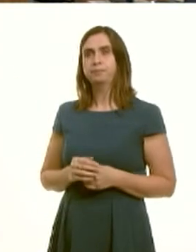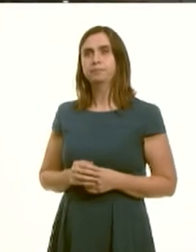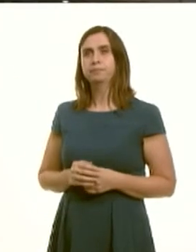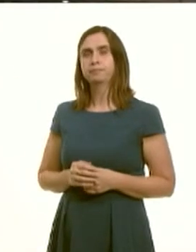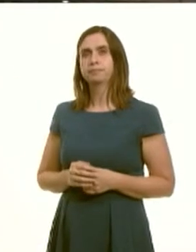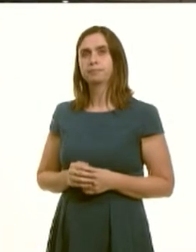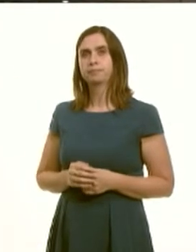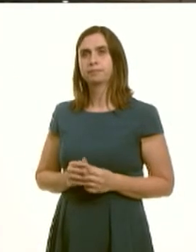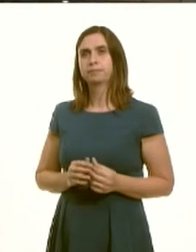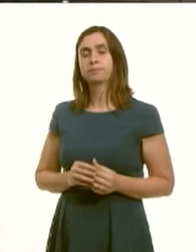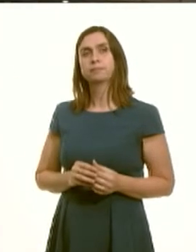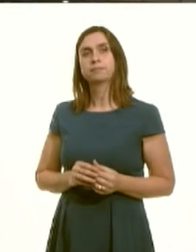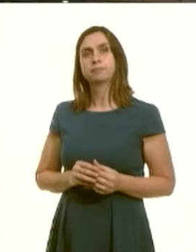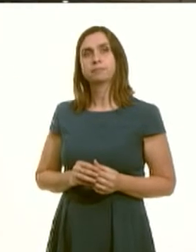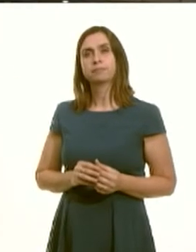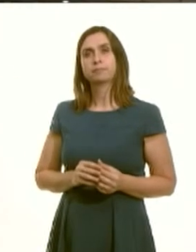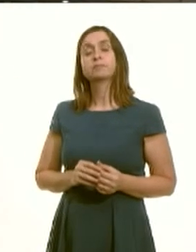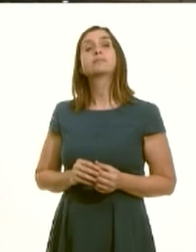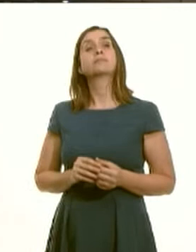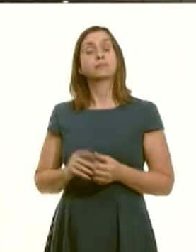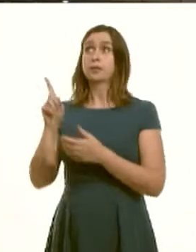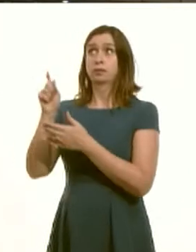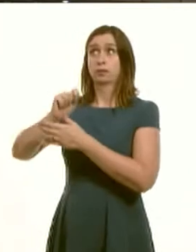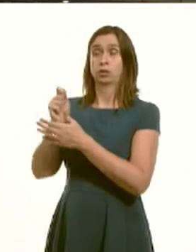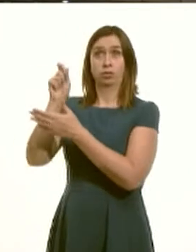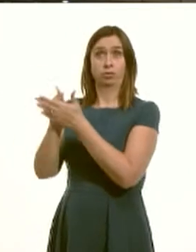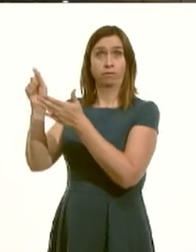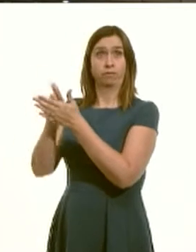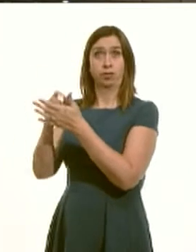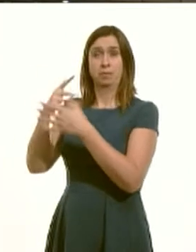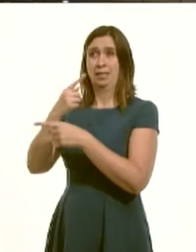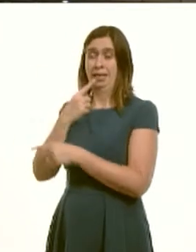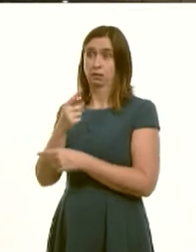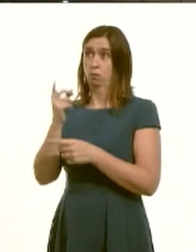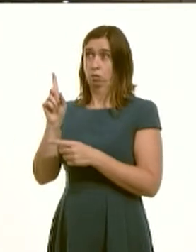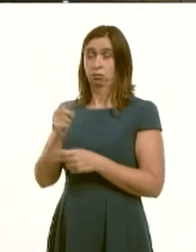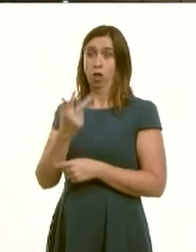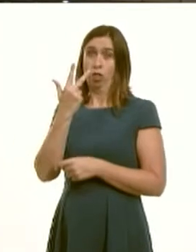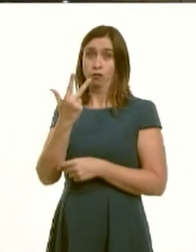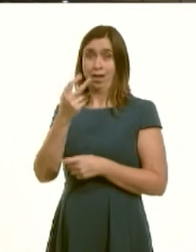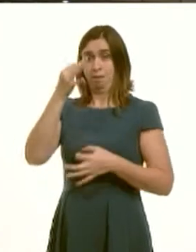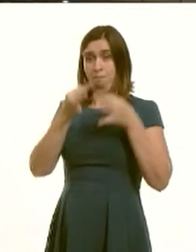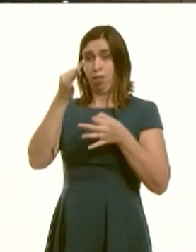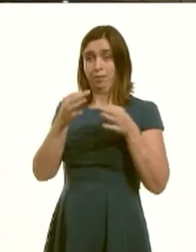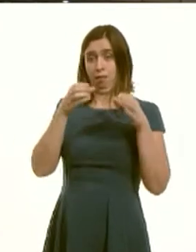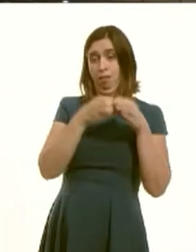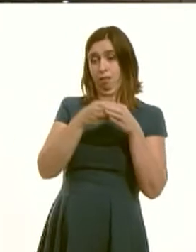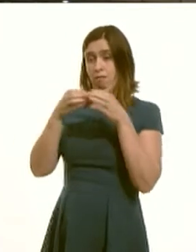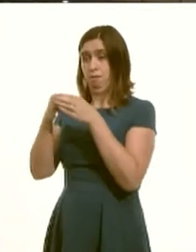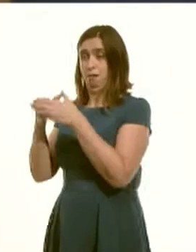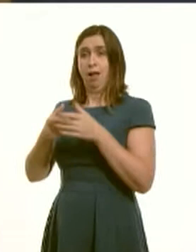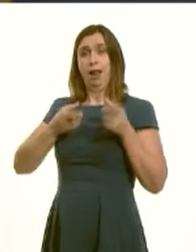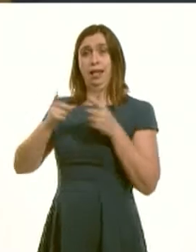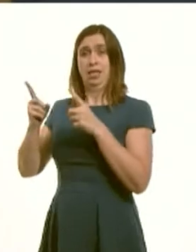i'r referendum oedd y ddewid gan tri arweinydd y pleidiau Prydeinig na fydde na ddim newid i fformula Barnett sy'n cloi Cymru mewn i